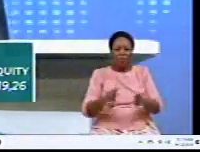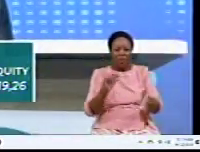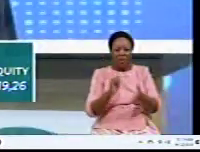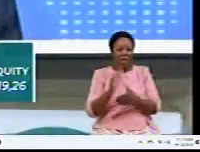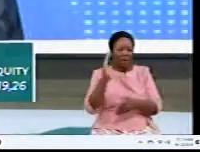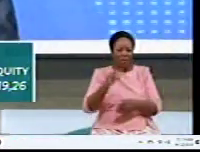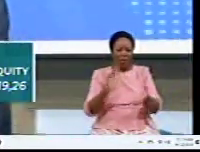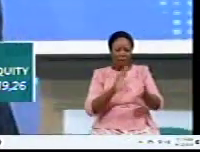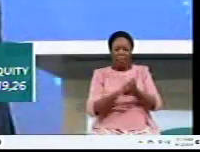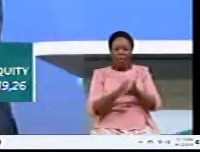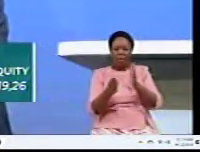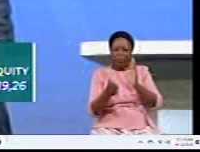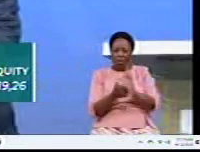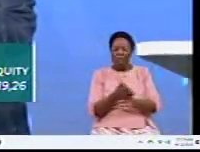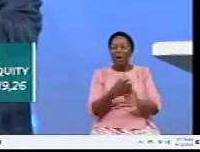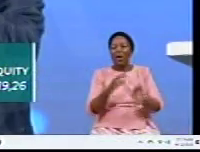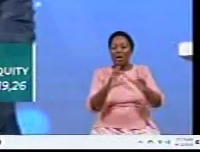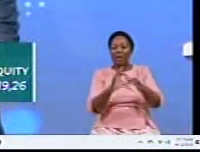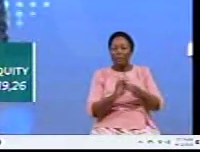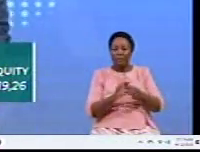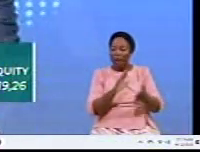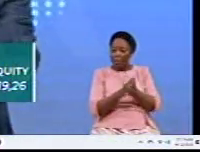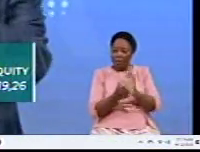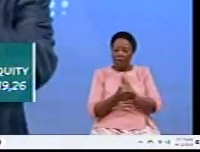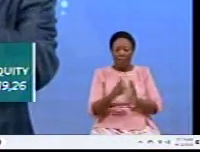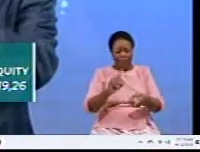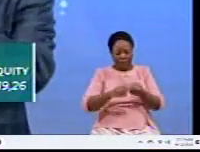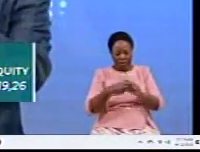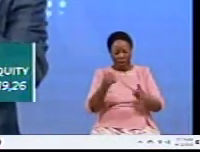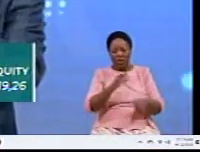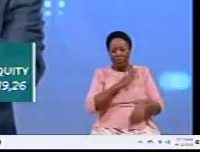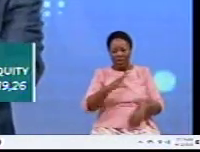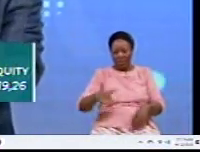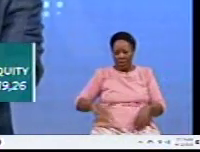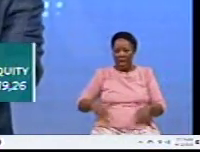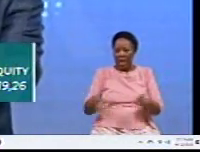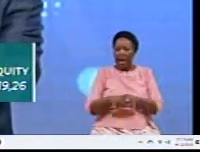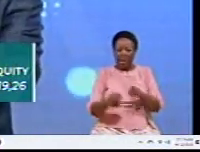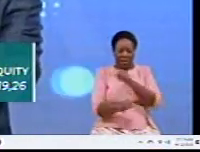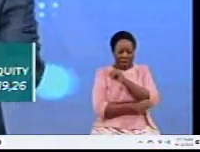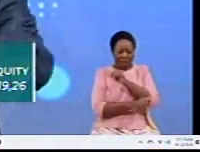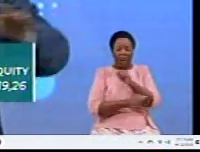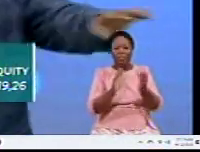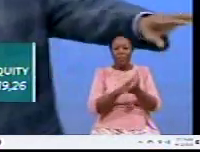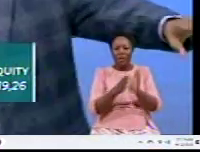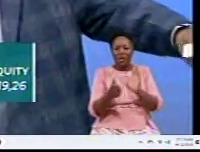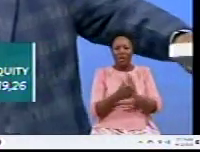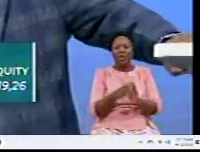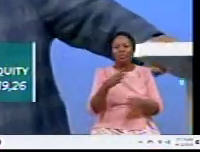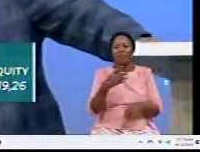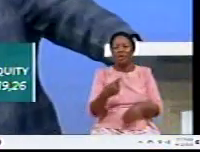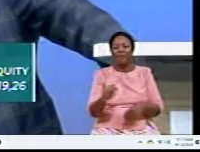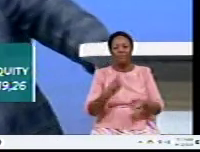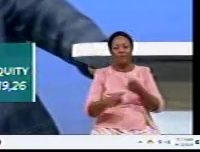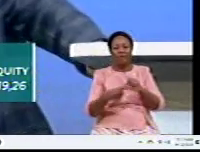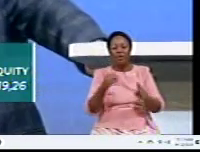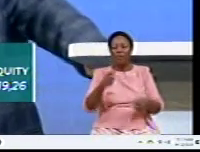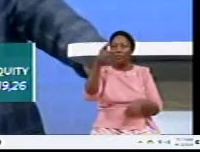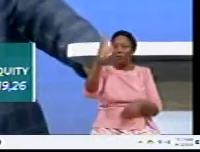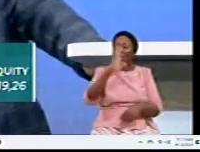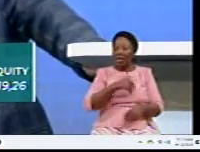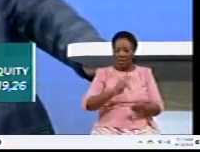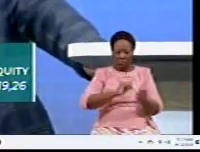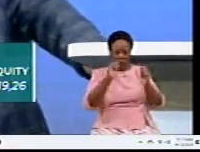become friends of Christ, as Abraham became the friend of God. And they turn from